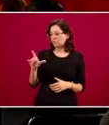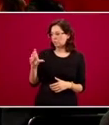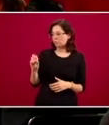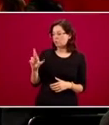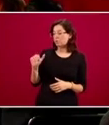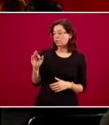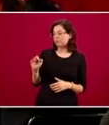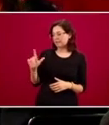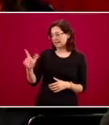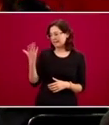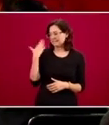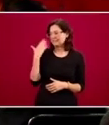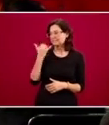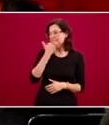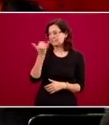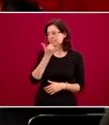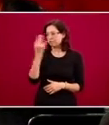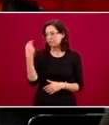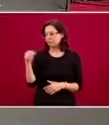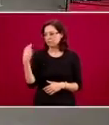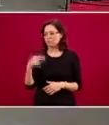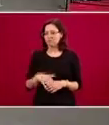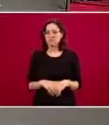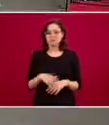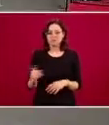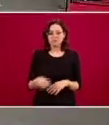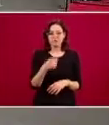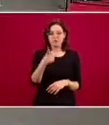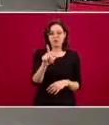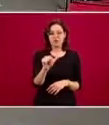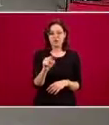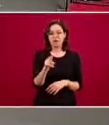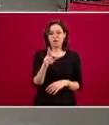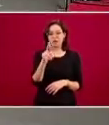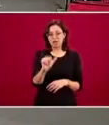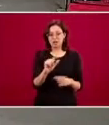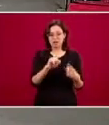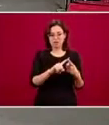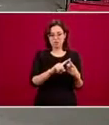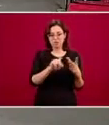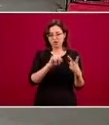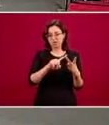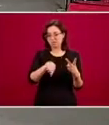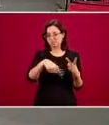I changed your name before. Sorry for that. Let's begin the Q&A period.